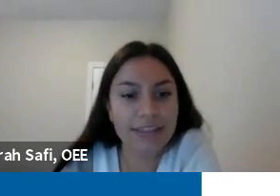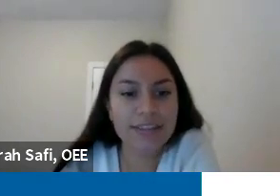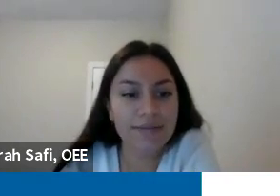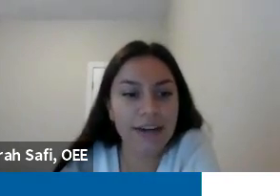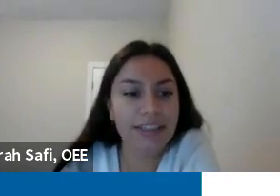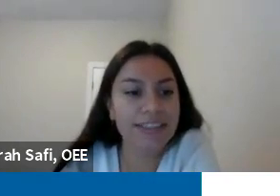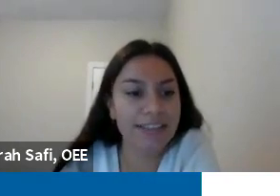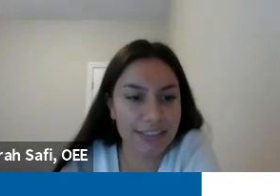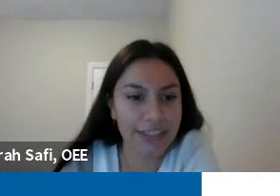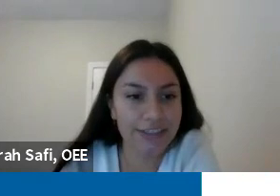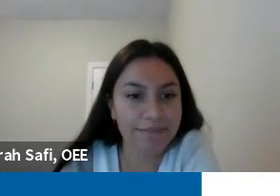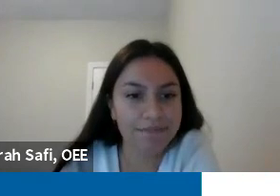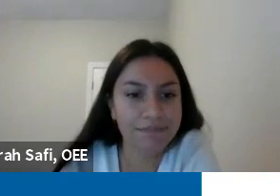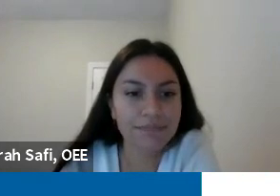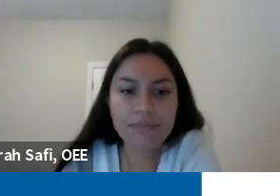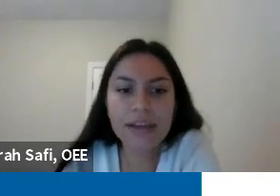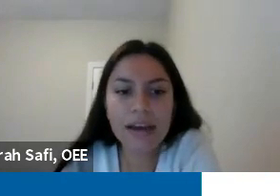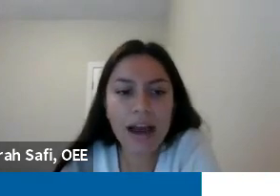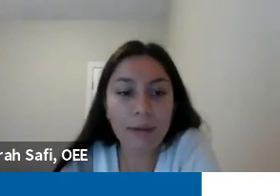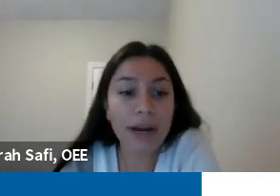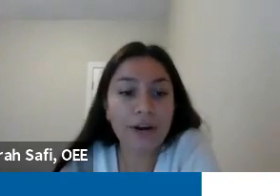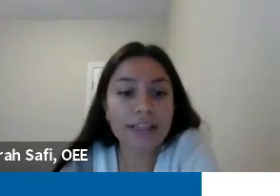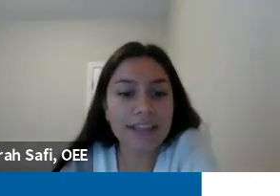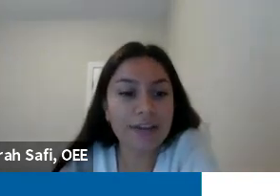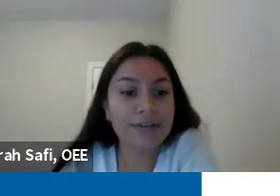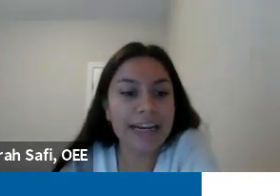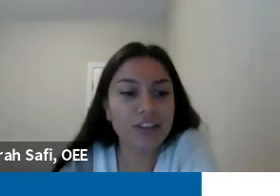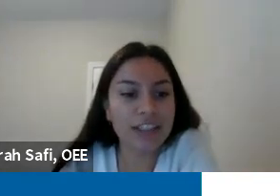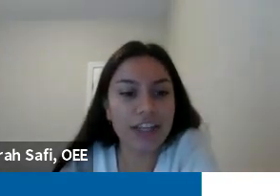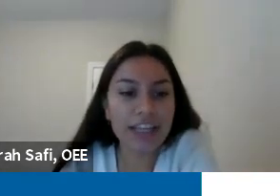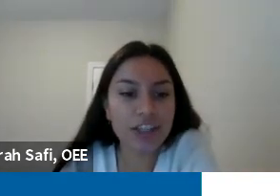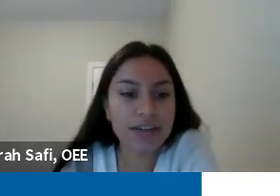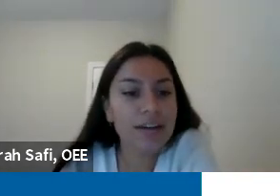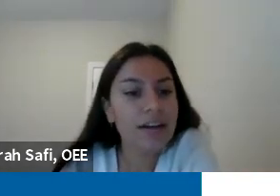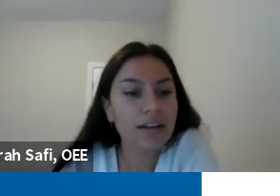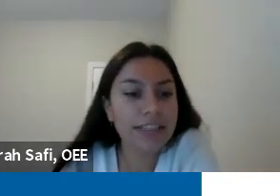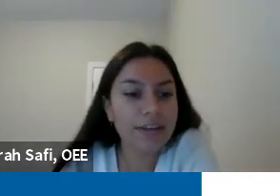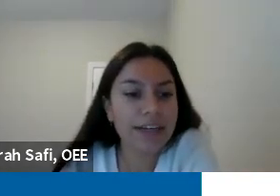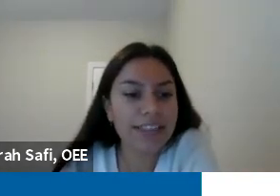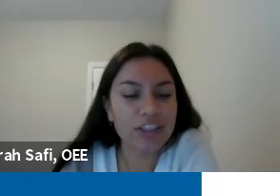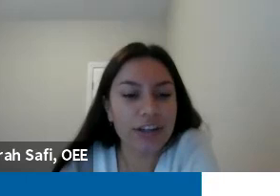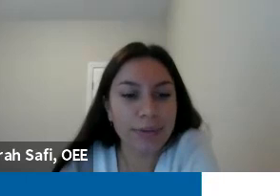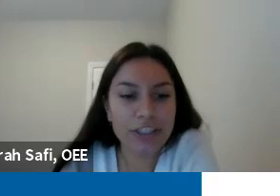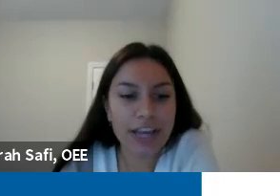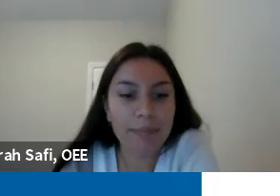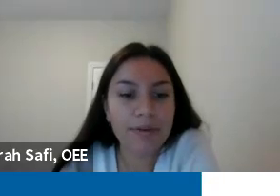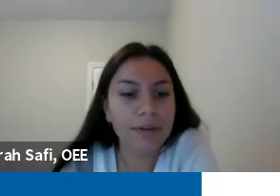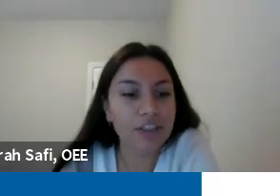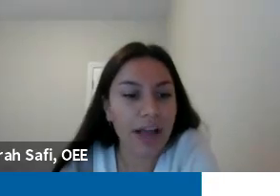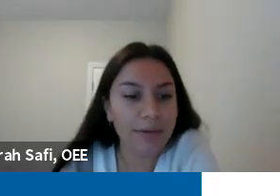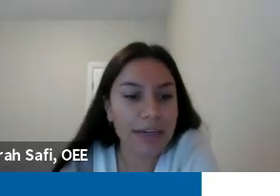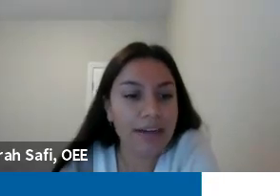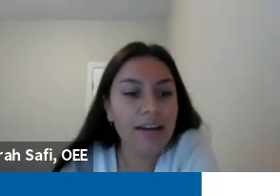school students, veterans, and seniors. Our priorities include financial education, closing the race and gender wage